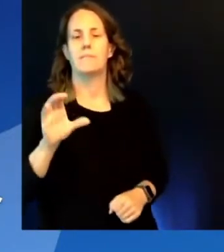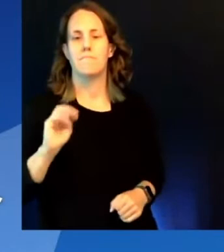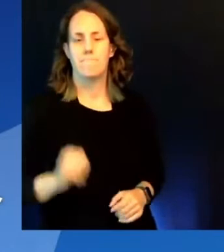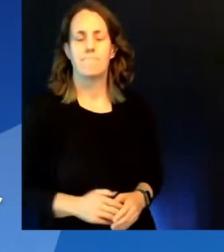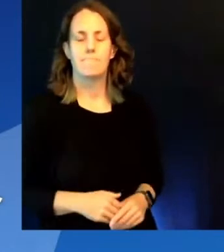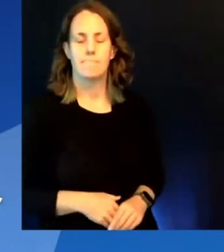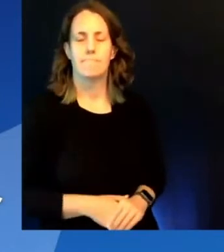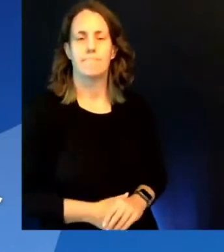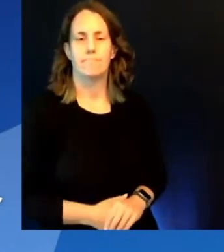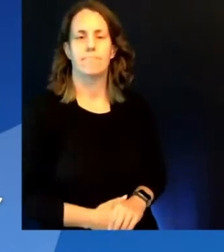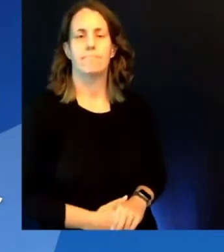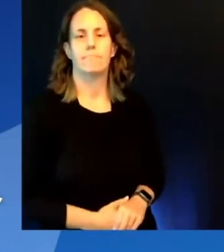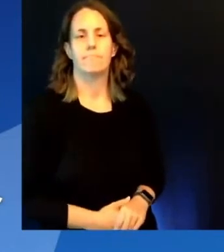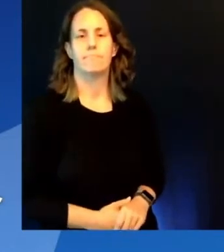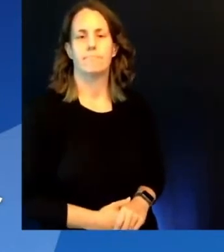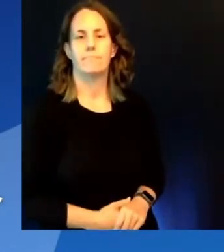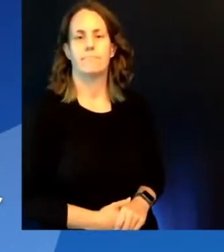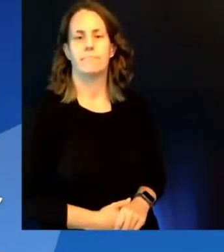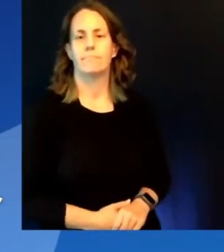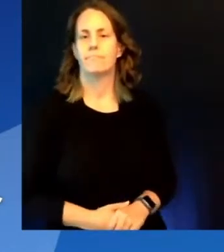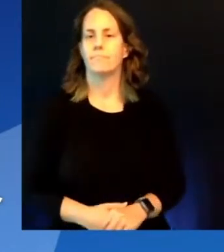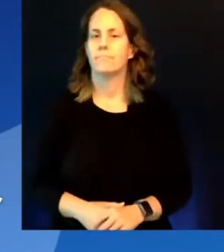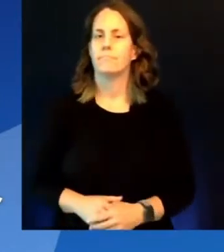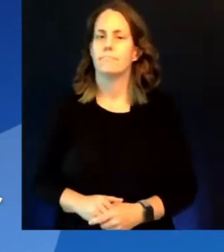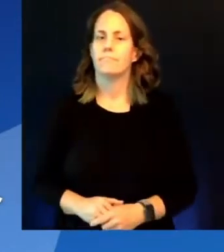vaccinated in order to reach herd immunity? Thank you.